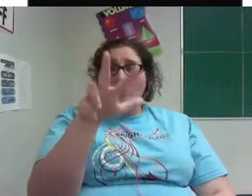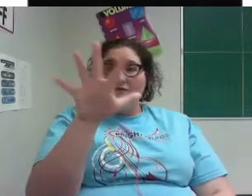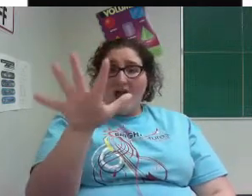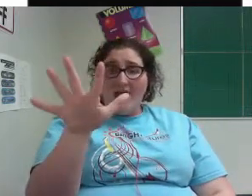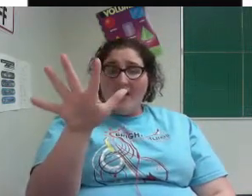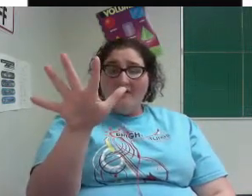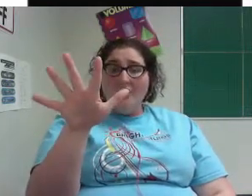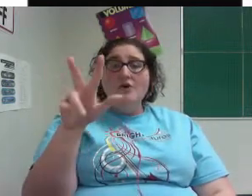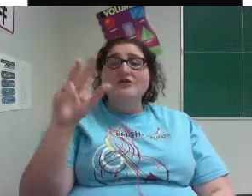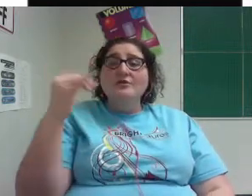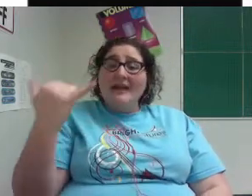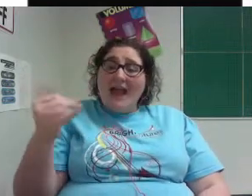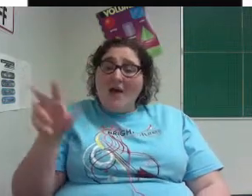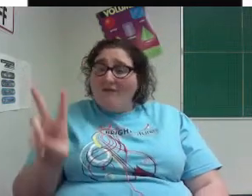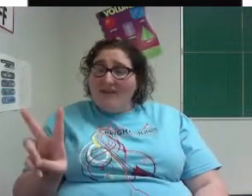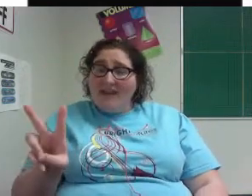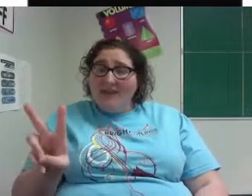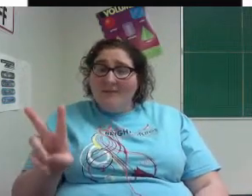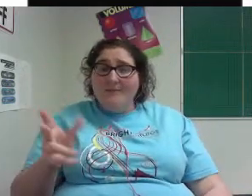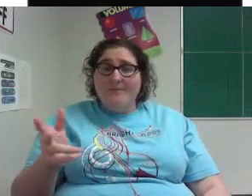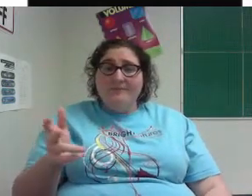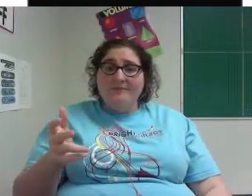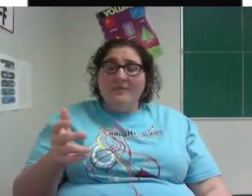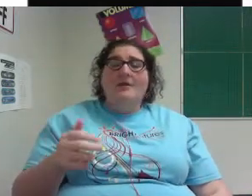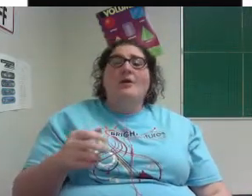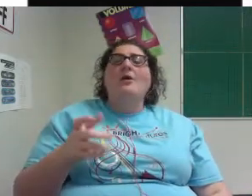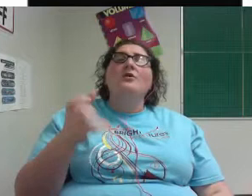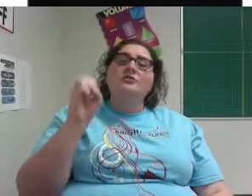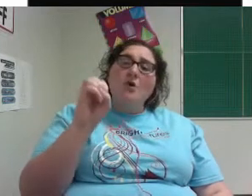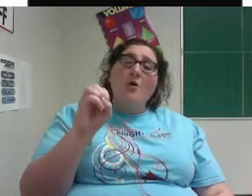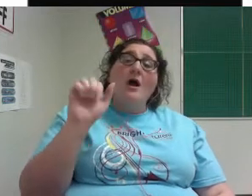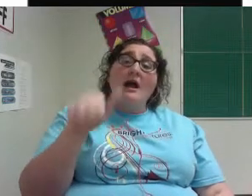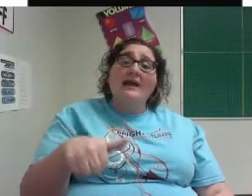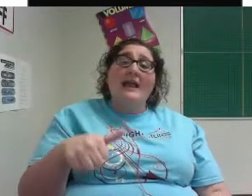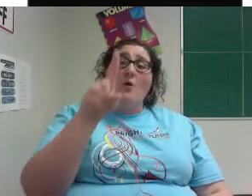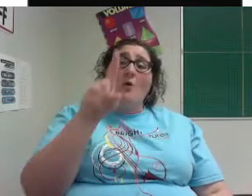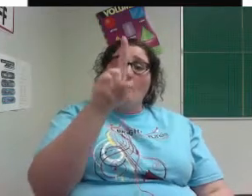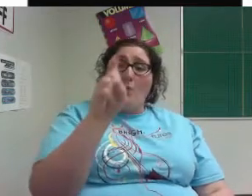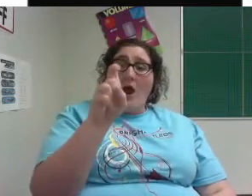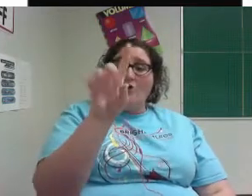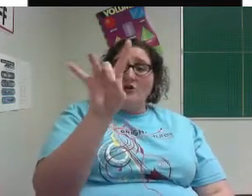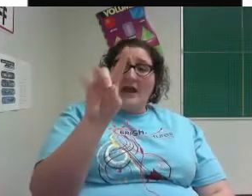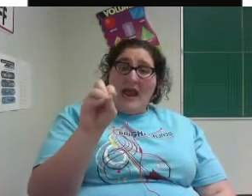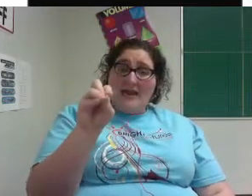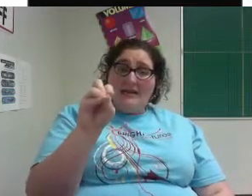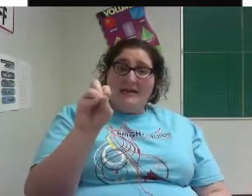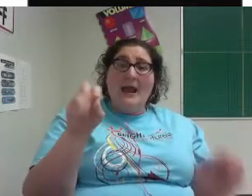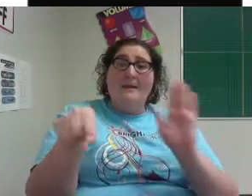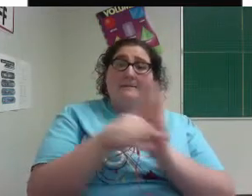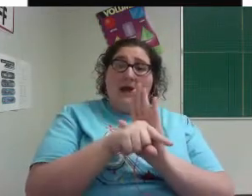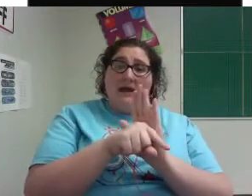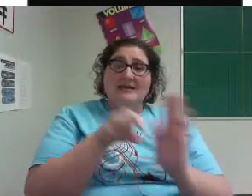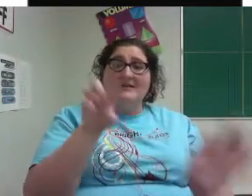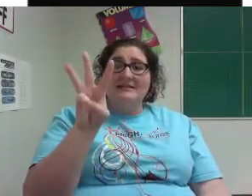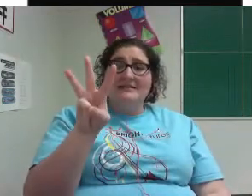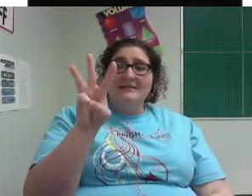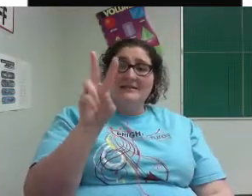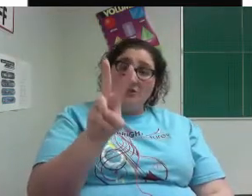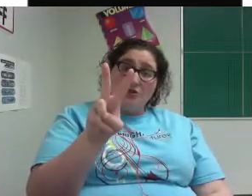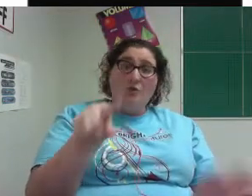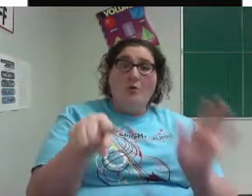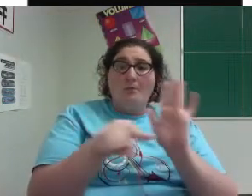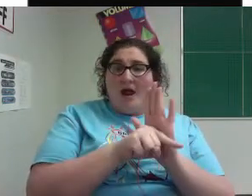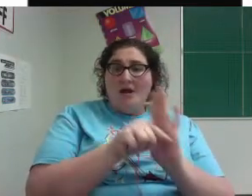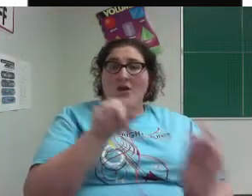get 35. And so now I'm just looking for V. So I can take 180 minus